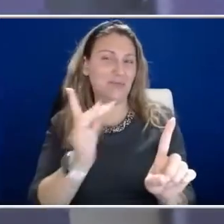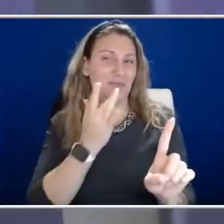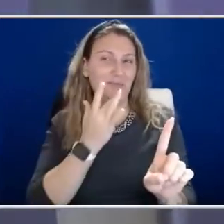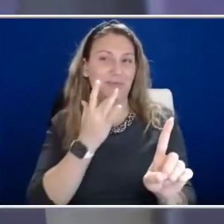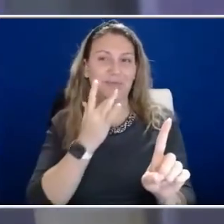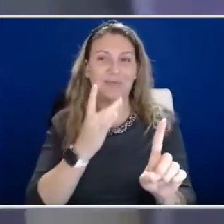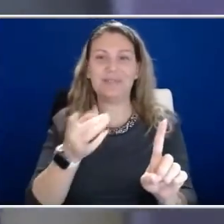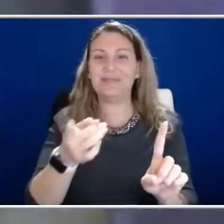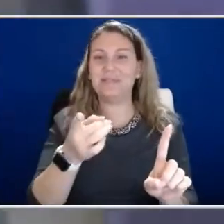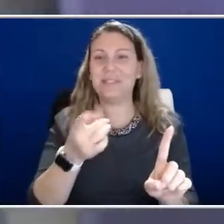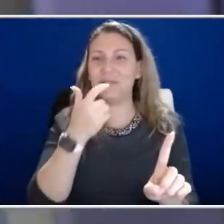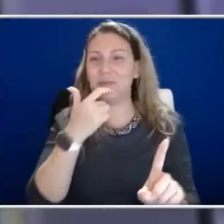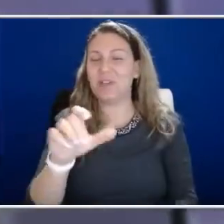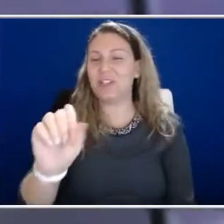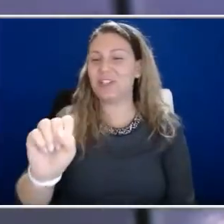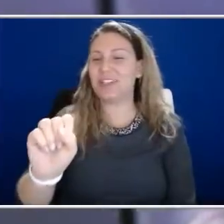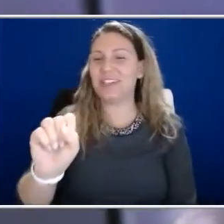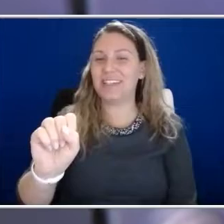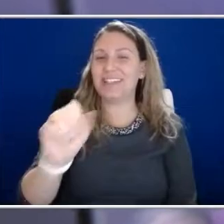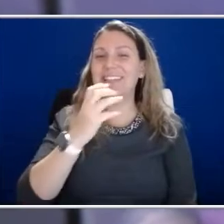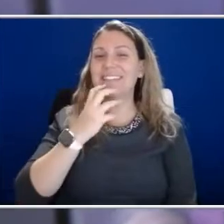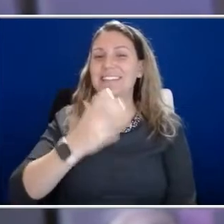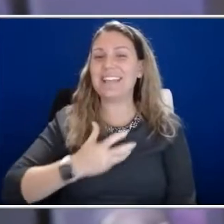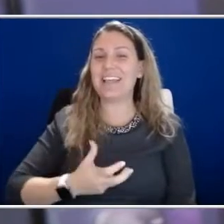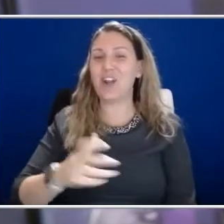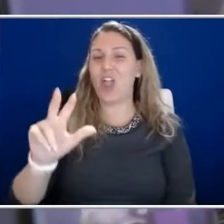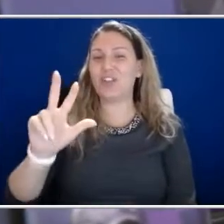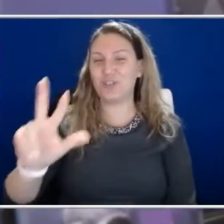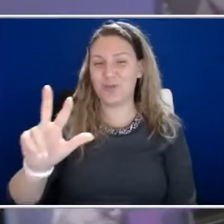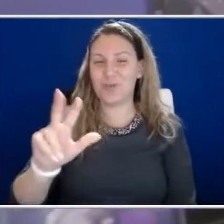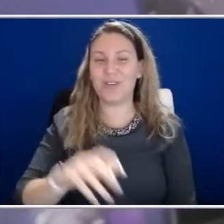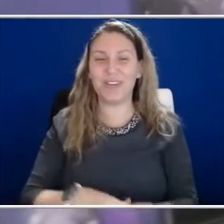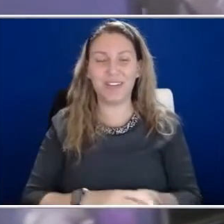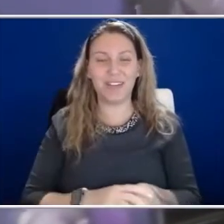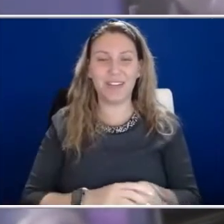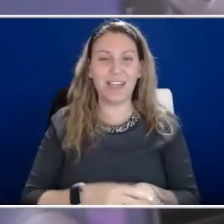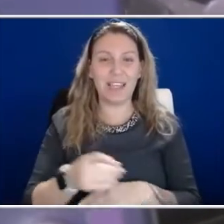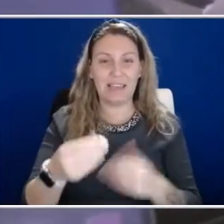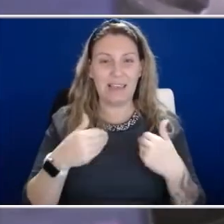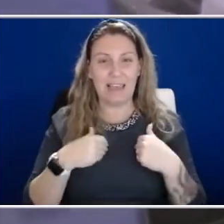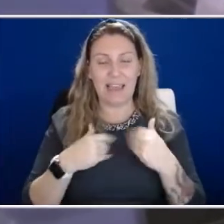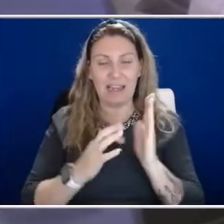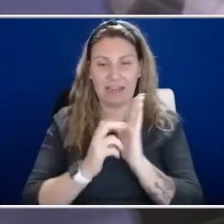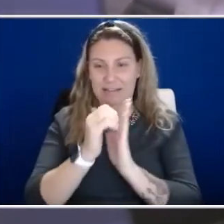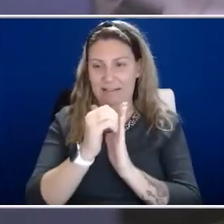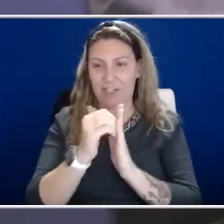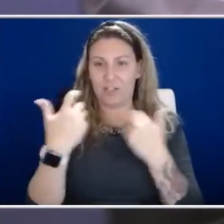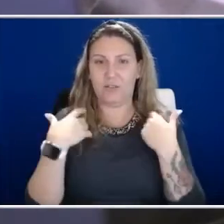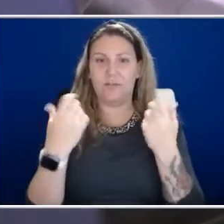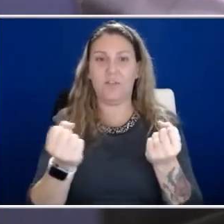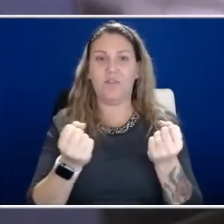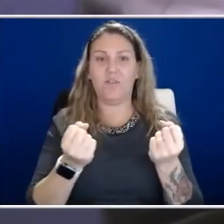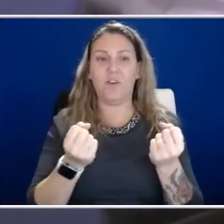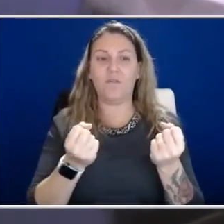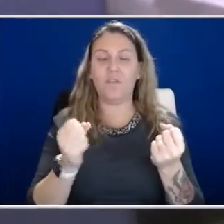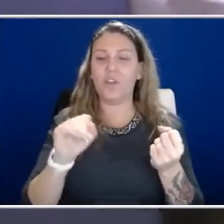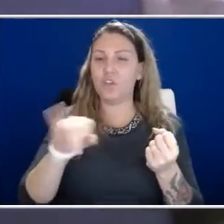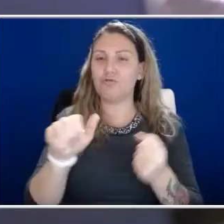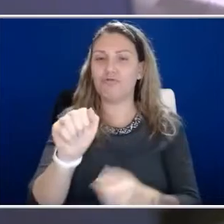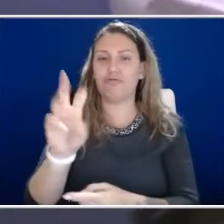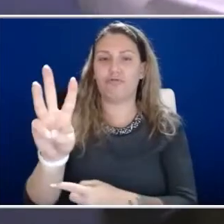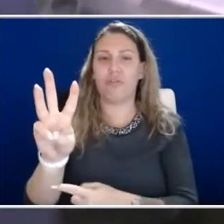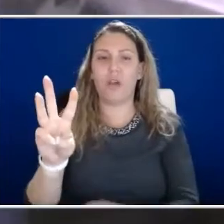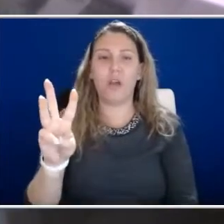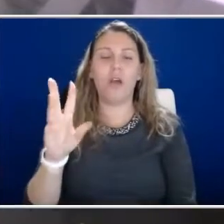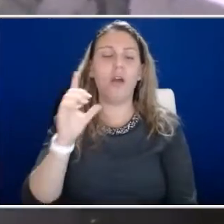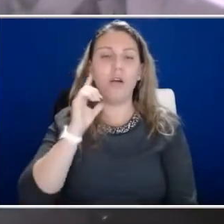3. He is a cancer survivor of the jaw, and so on the right side of his